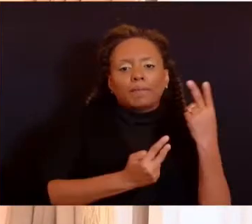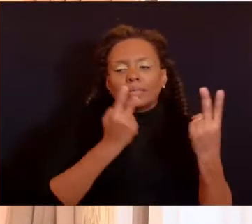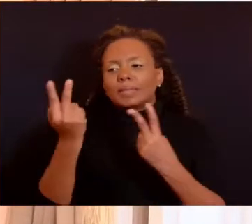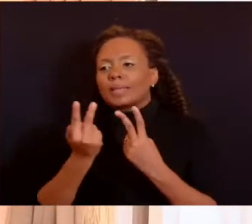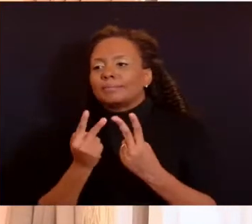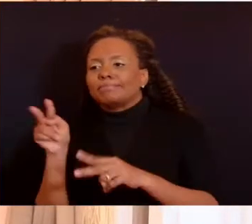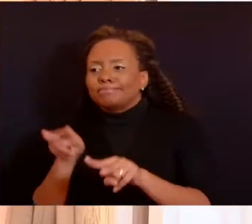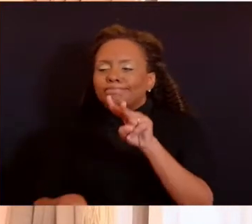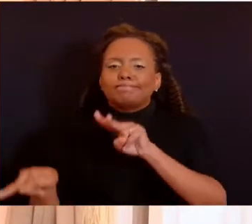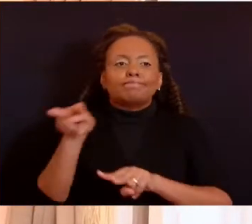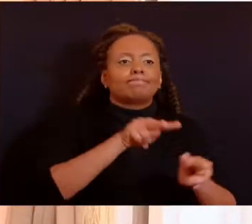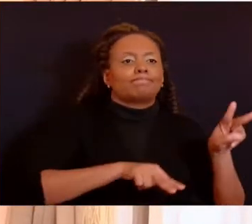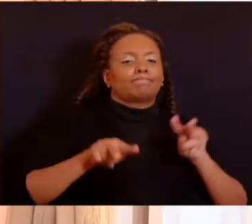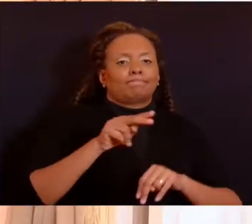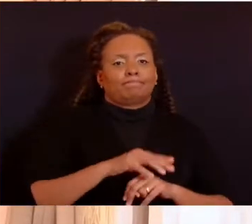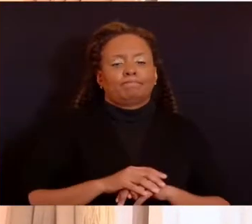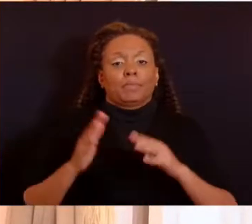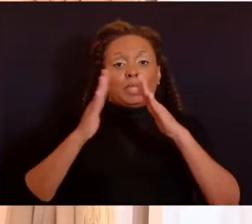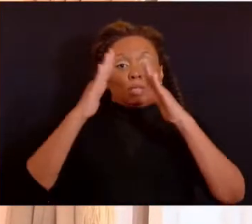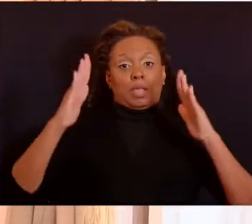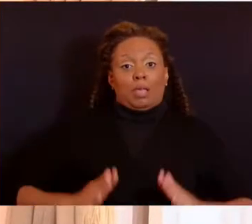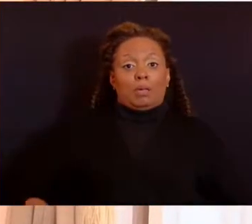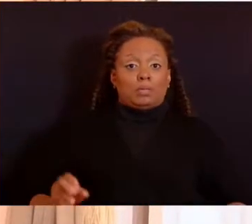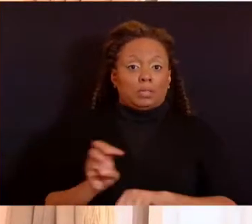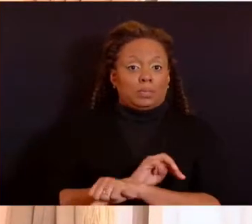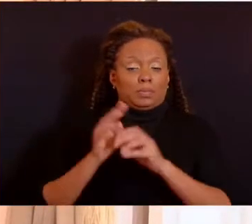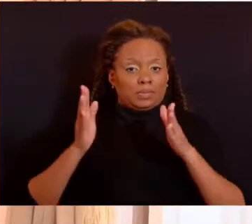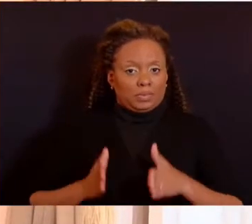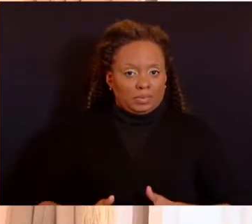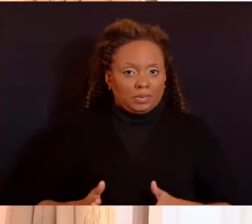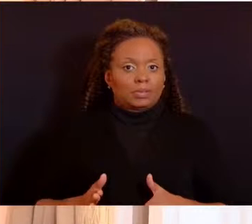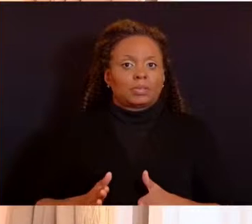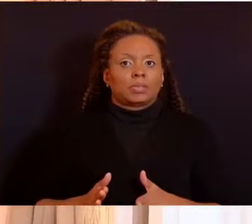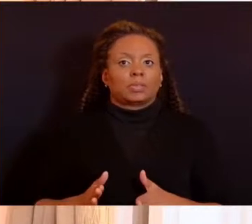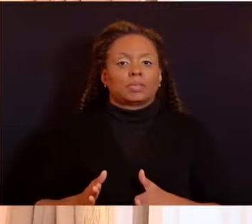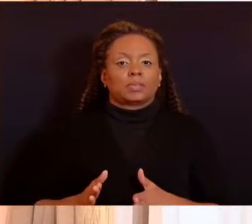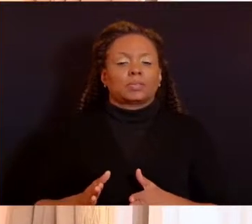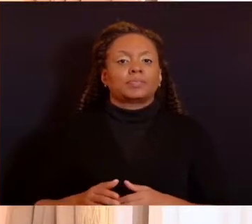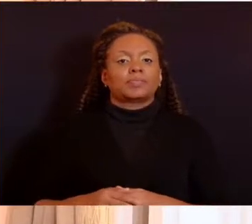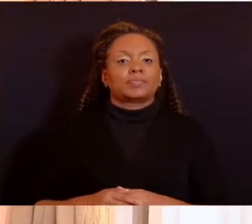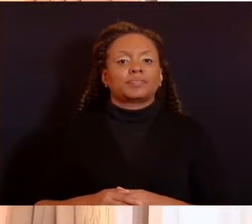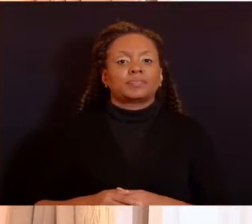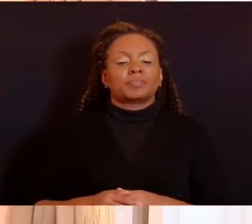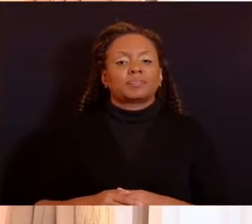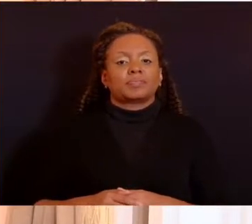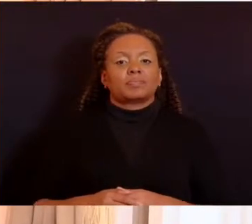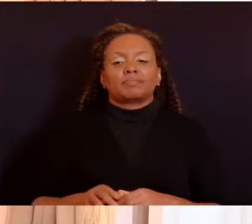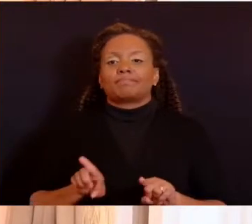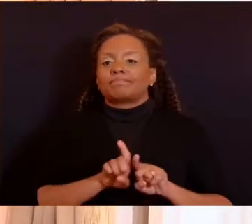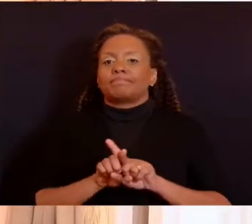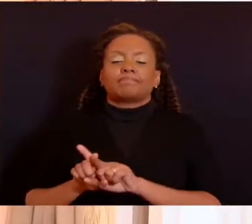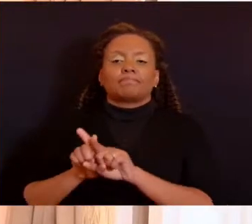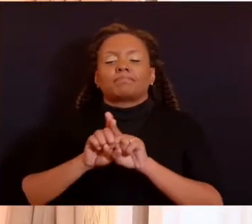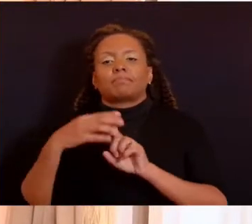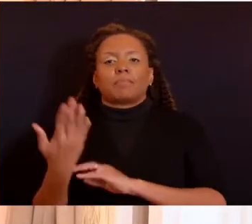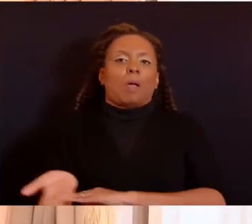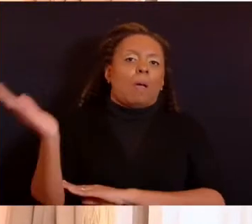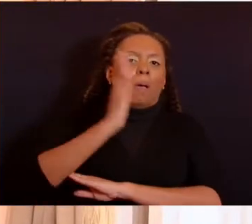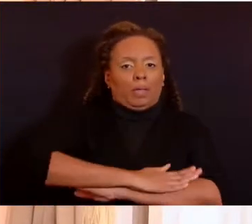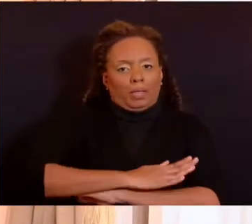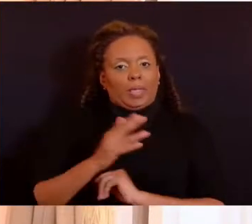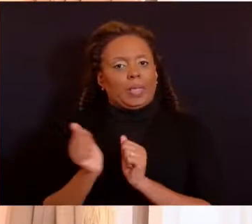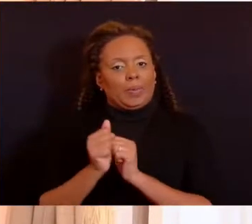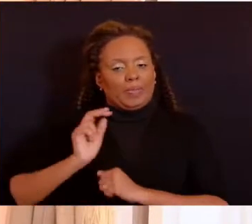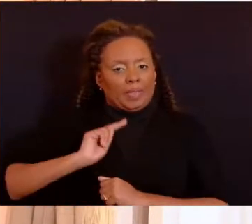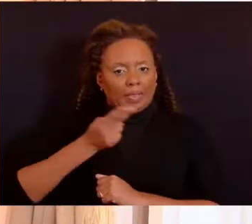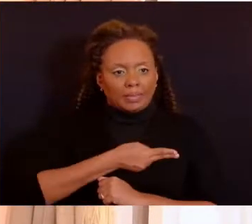Services. Minister Duguid and the Ministry of Housing has been literally on the road all day with us,